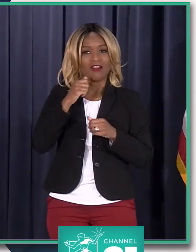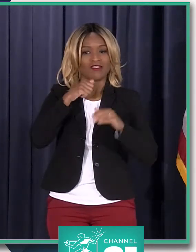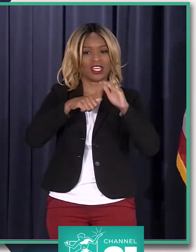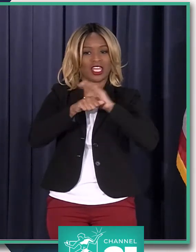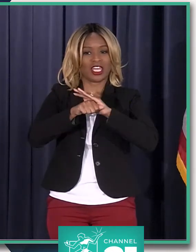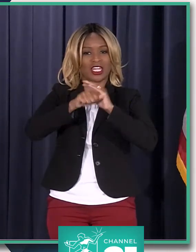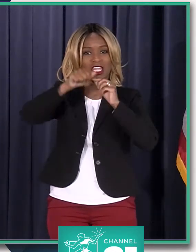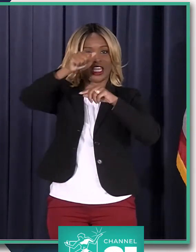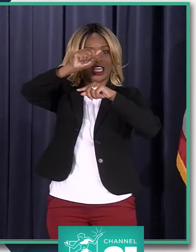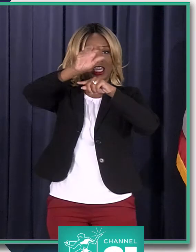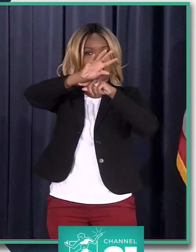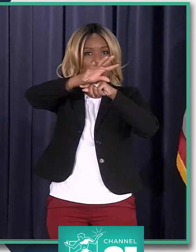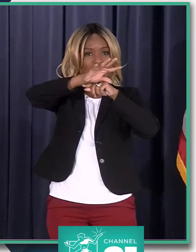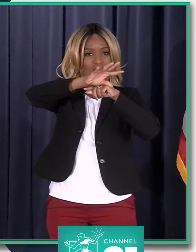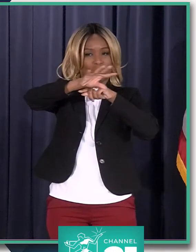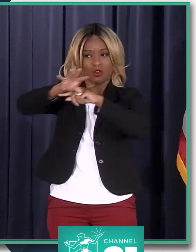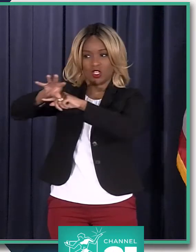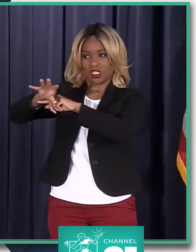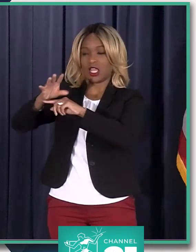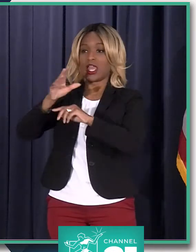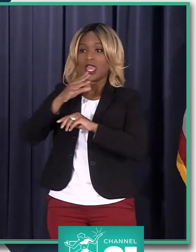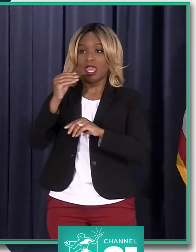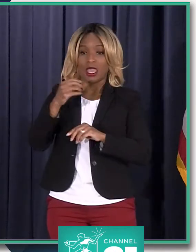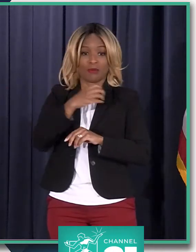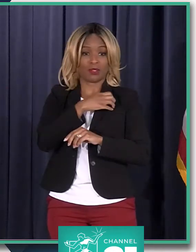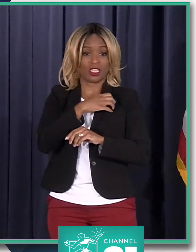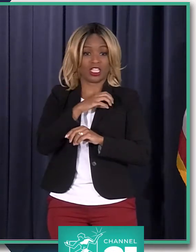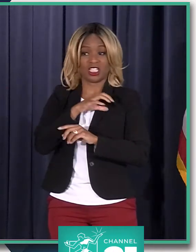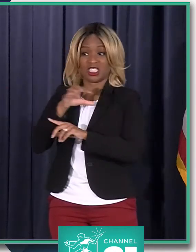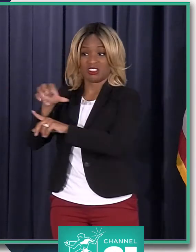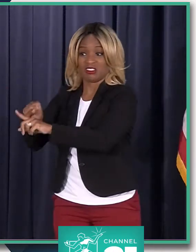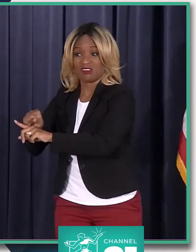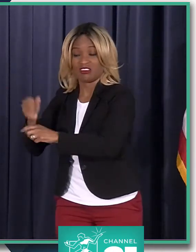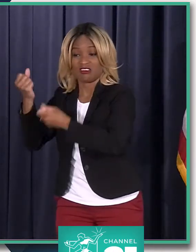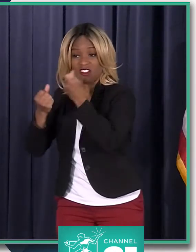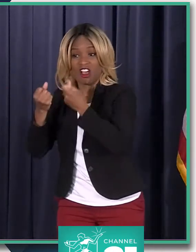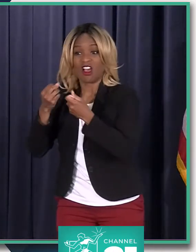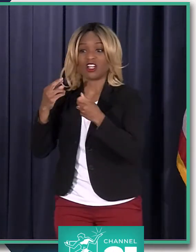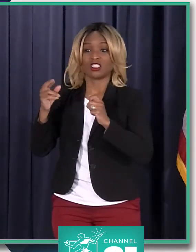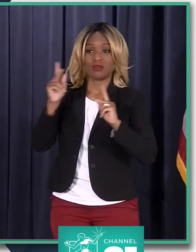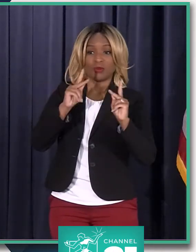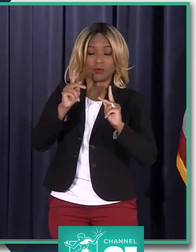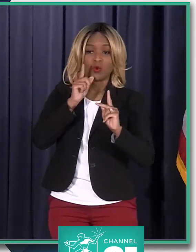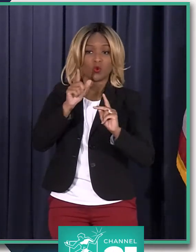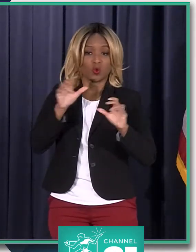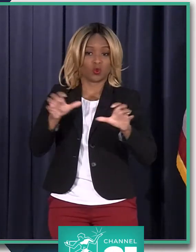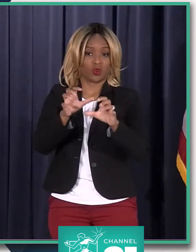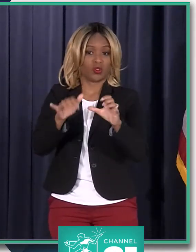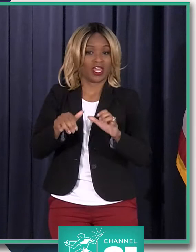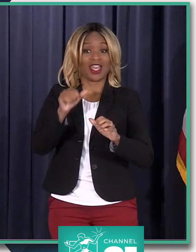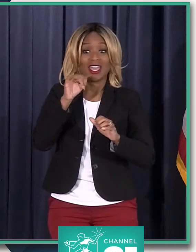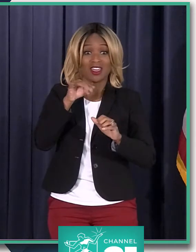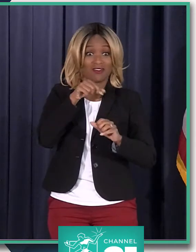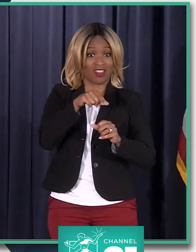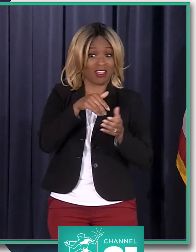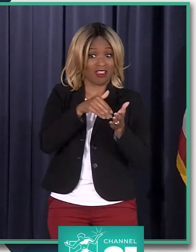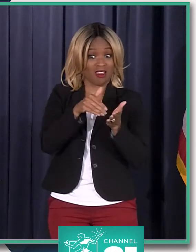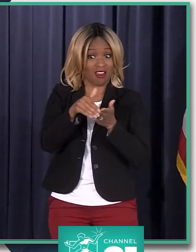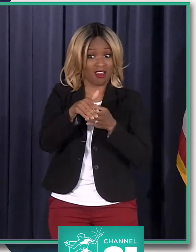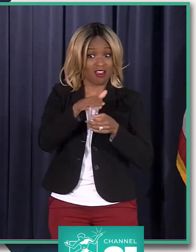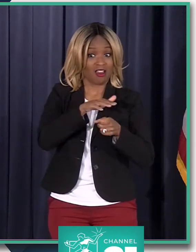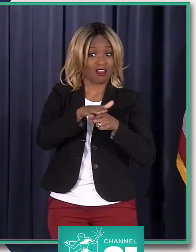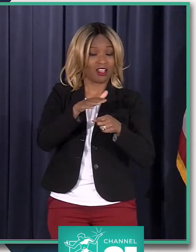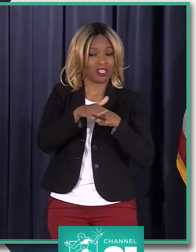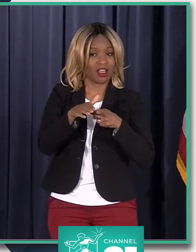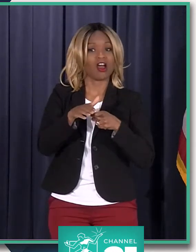police department have seized vehicles of an awful lot of dumpers in this town. Whether this one is dumped frequently enough to make that